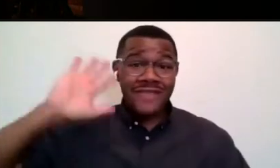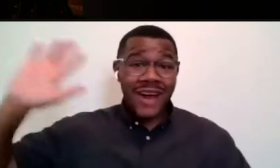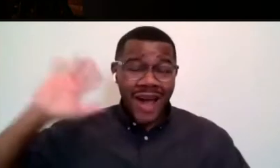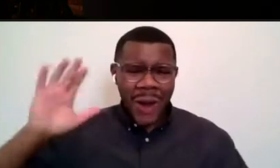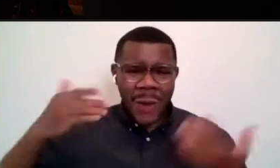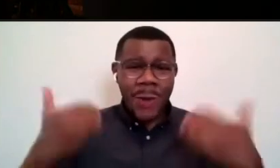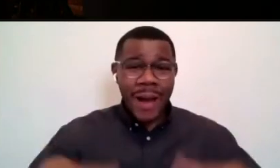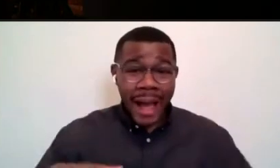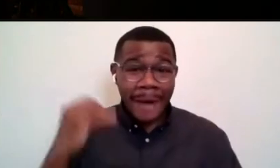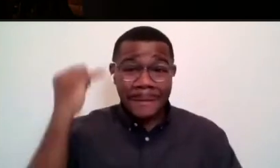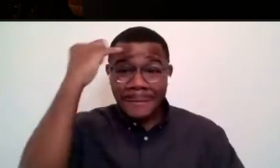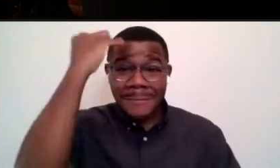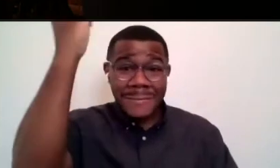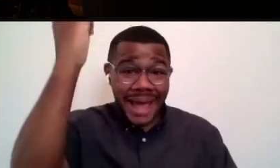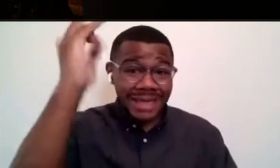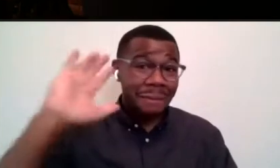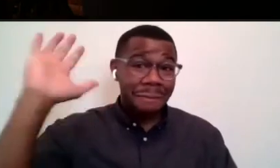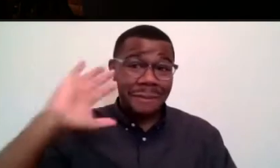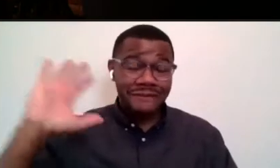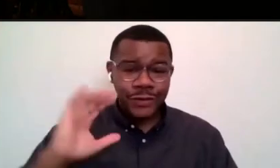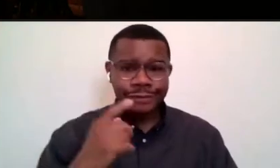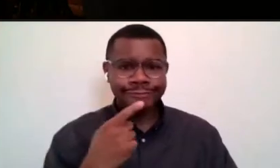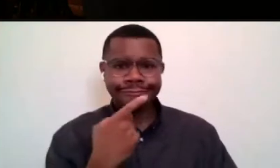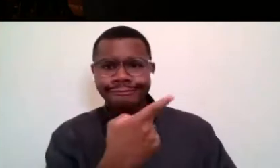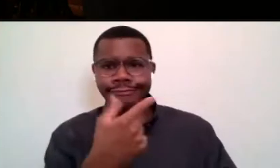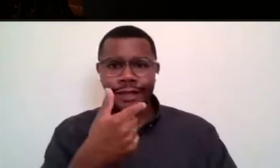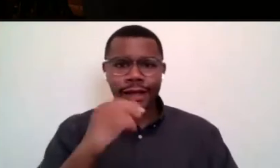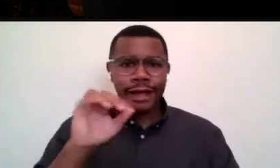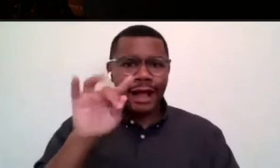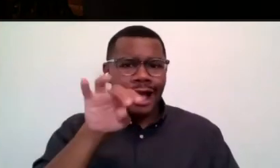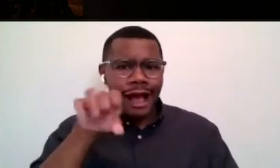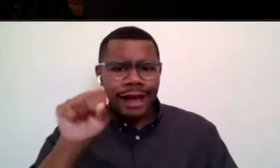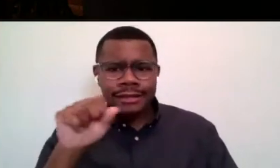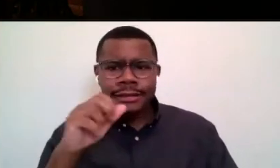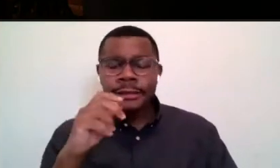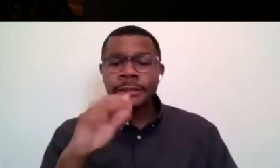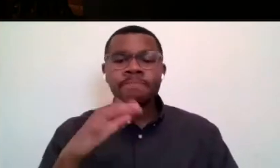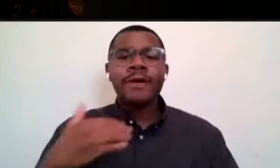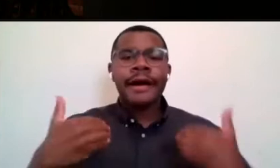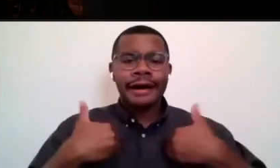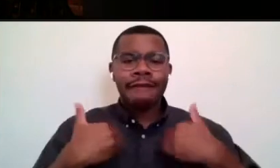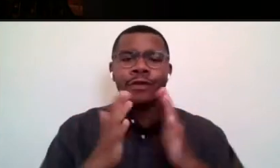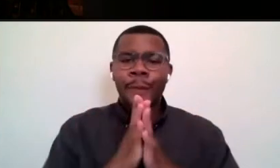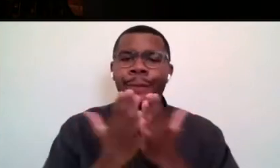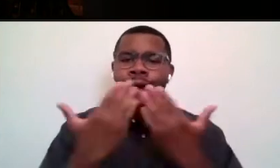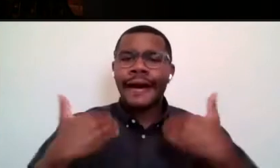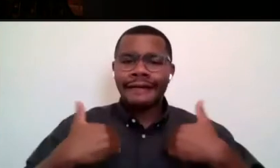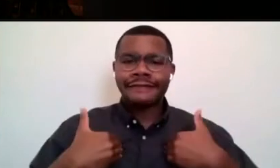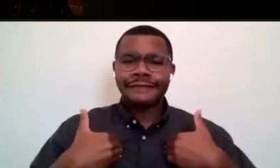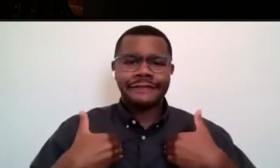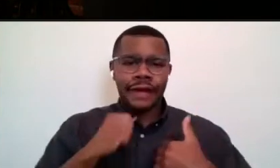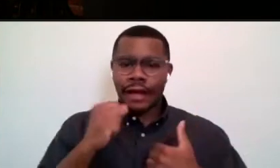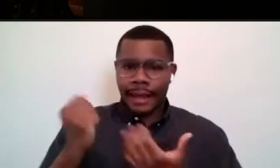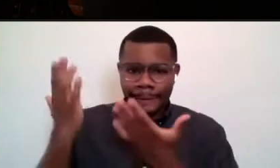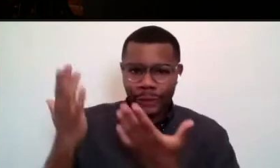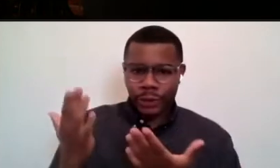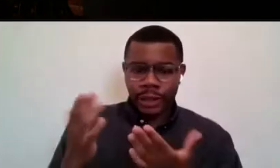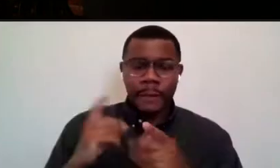were, the goddess was, you know, I have this book that I didn't bring with me, but it's all about